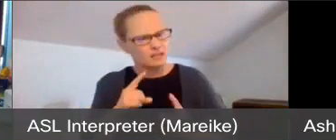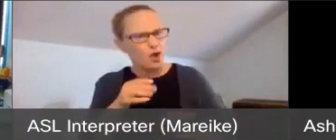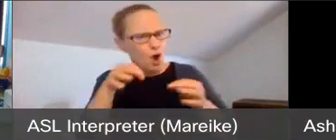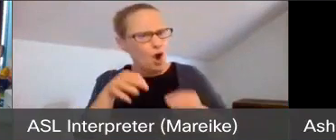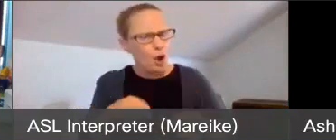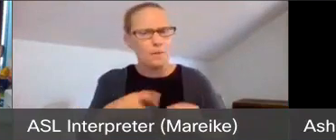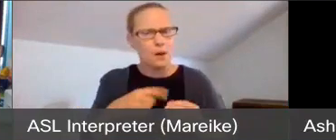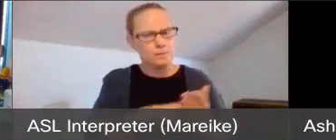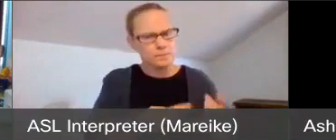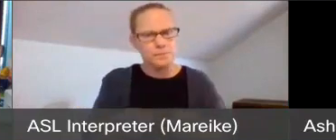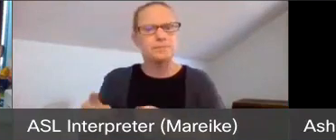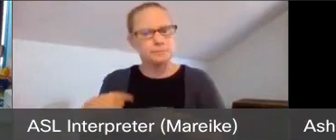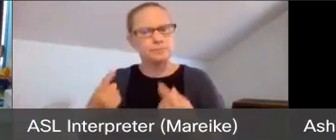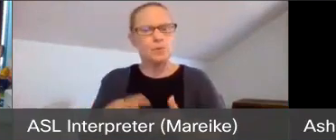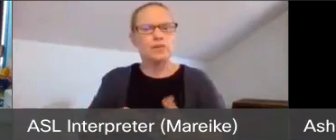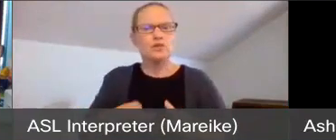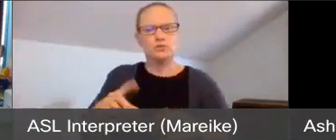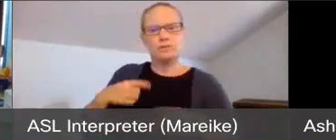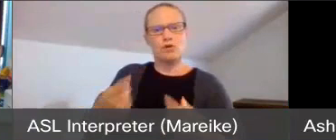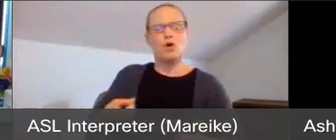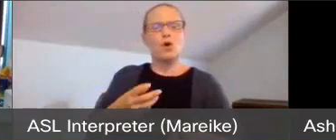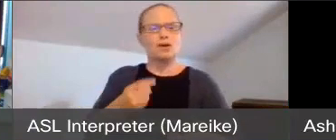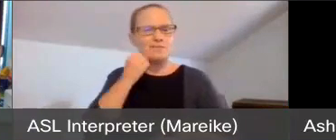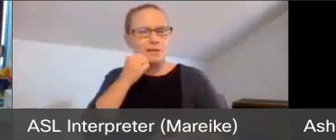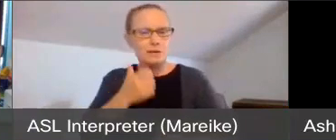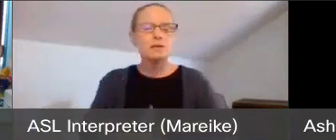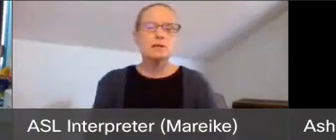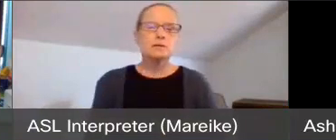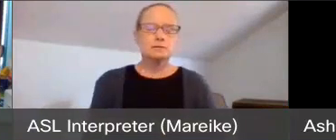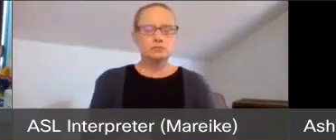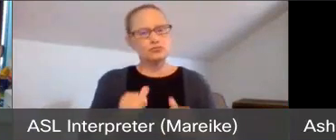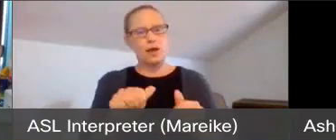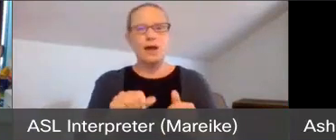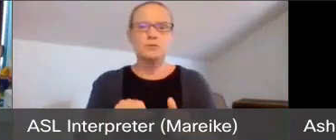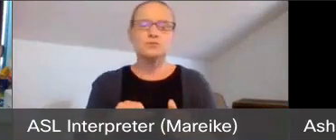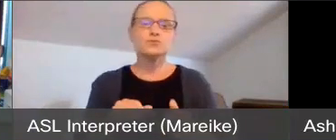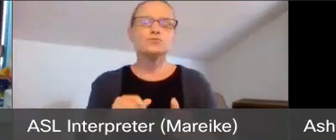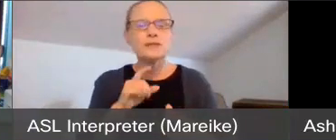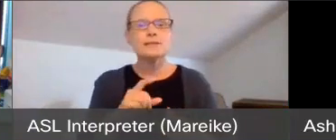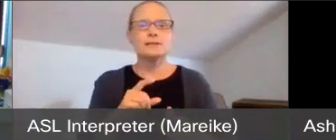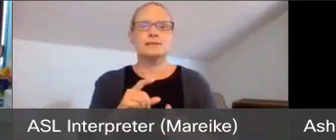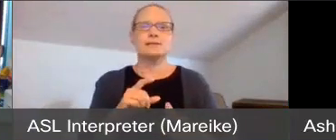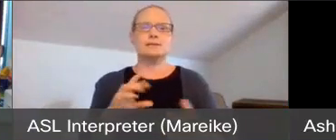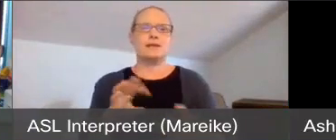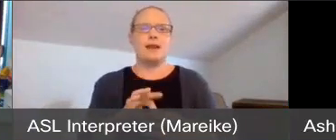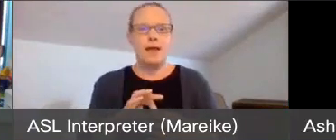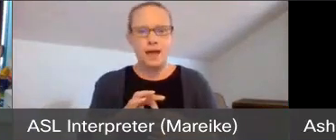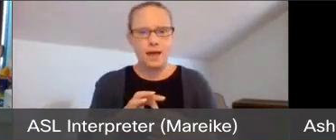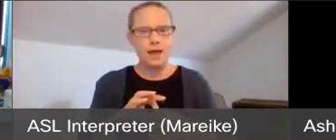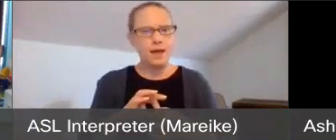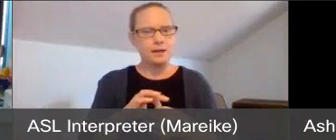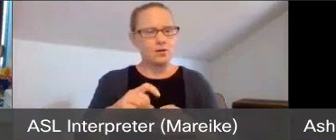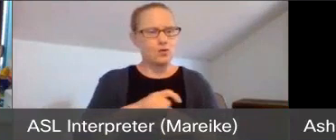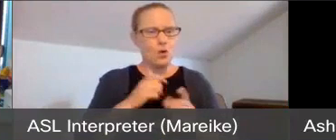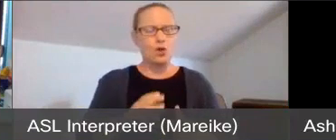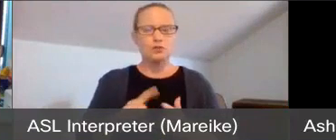diversionary work that they're already doing day to day is to try to, really connect callers to that local